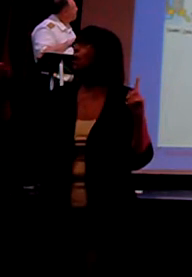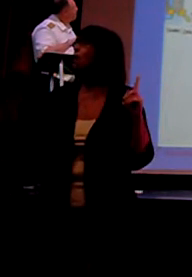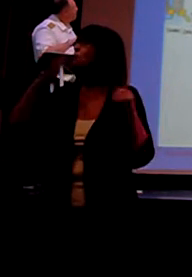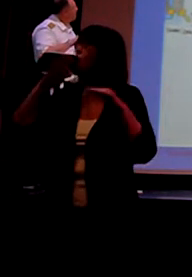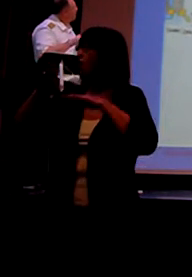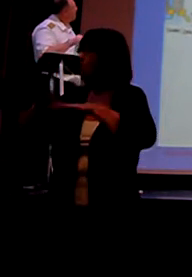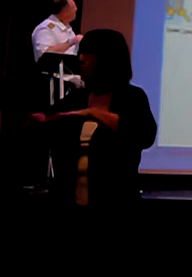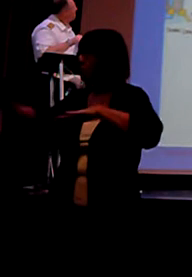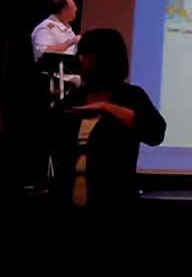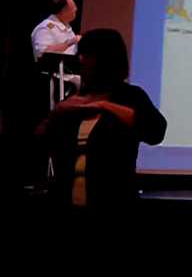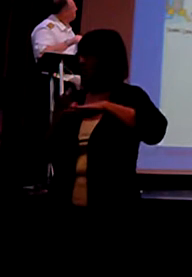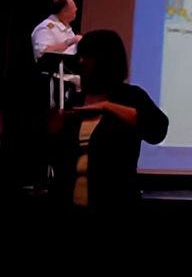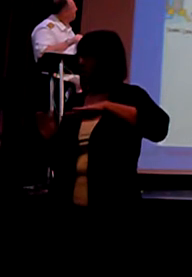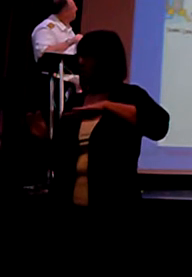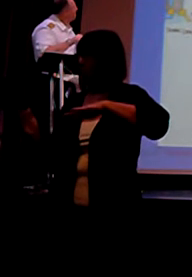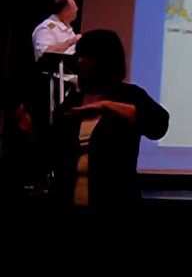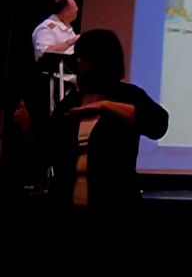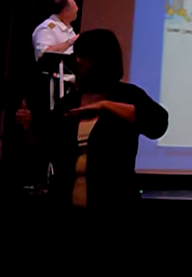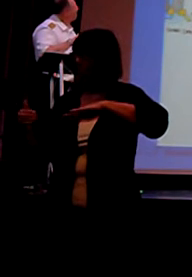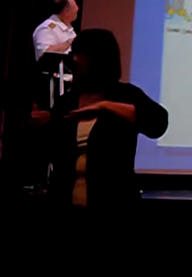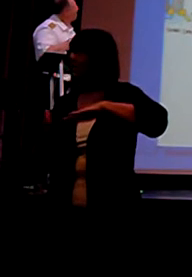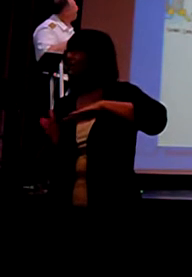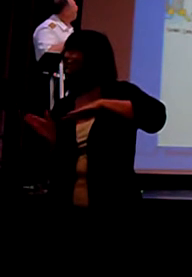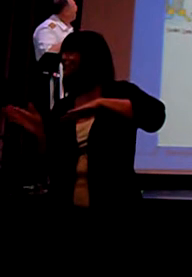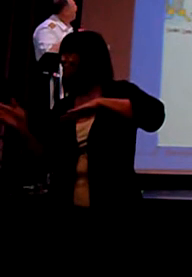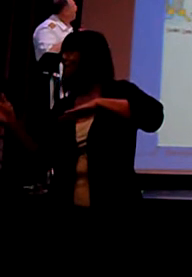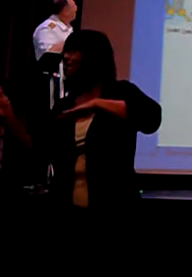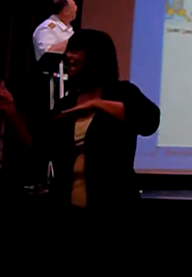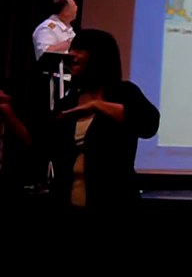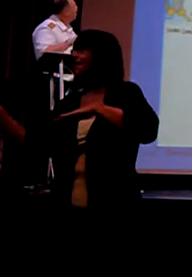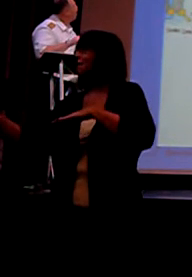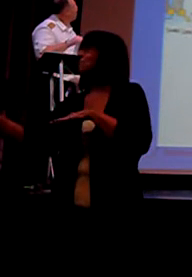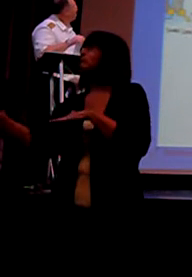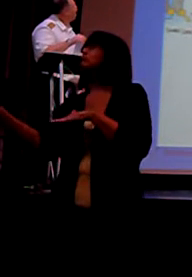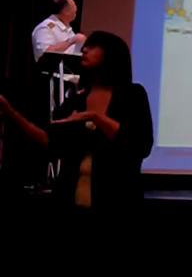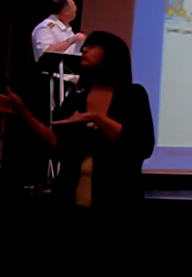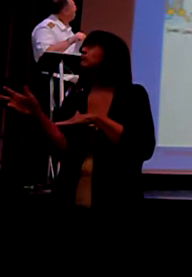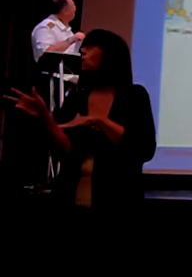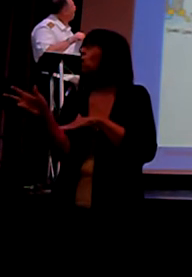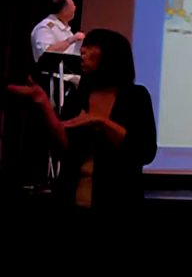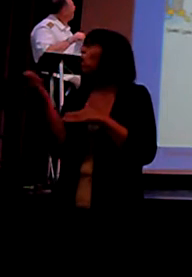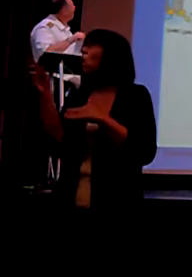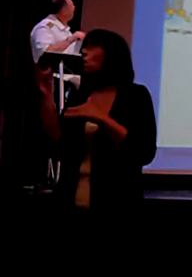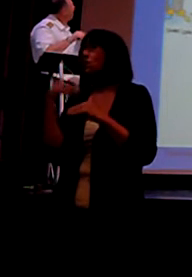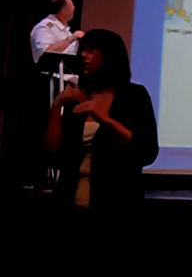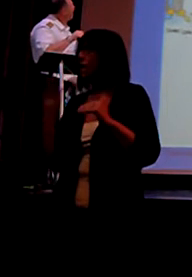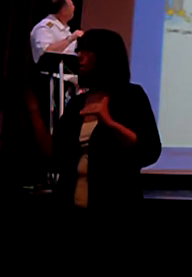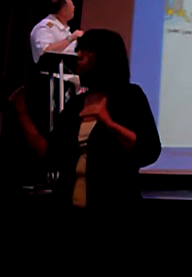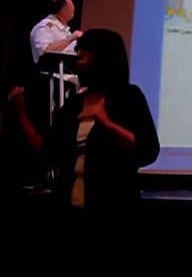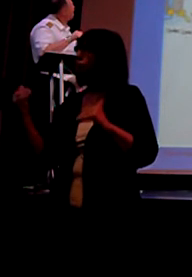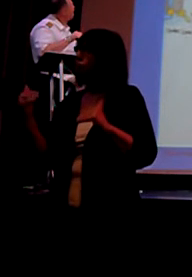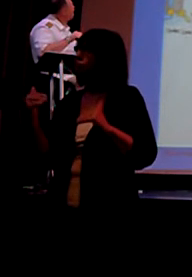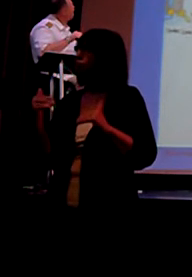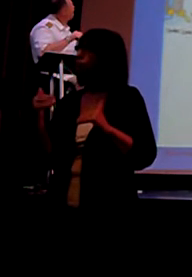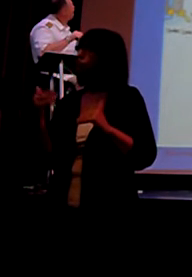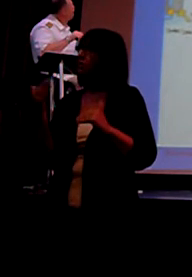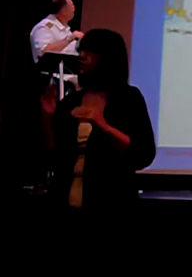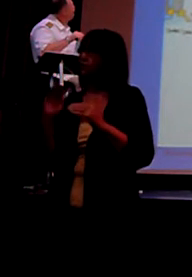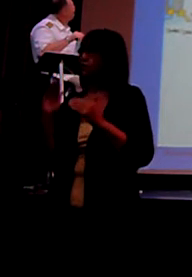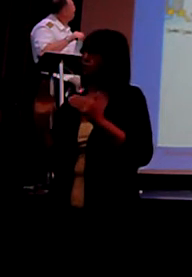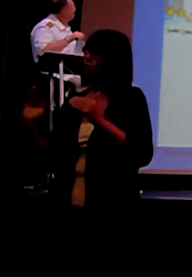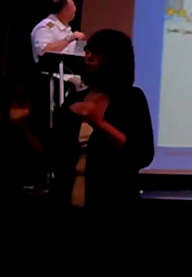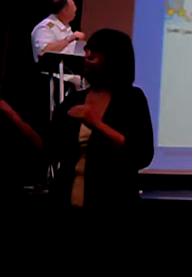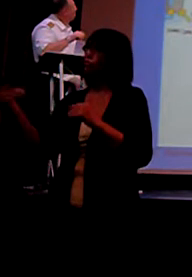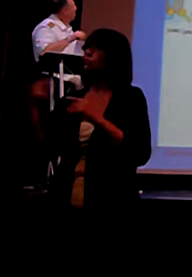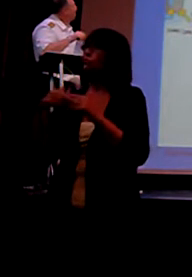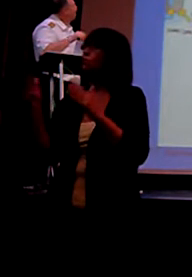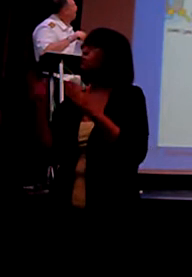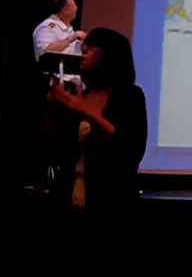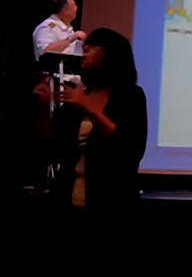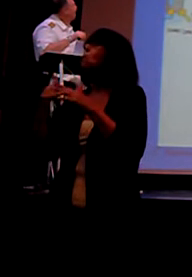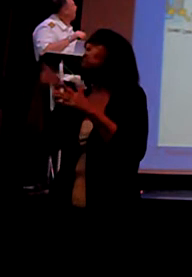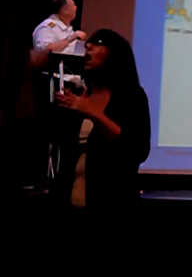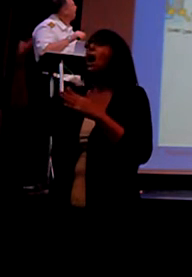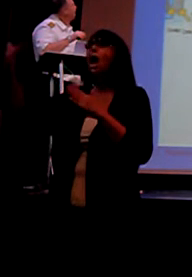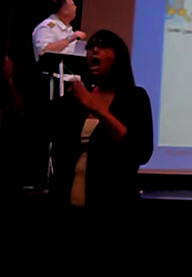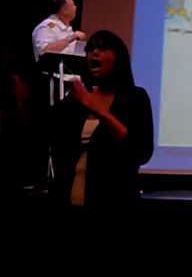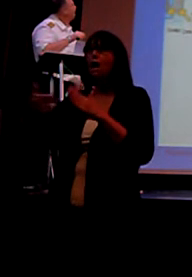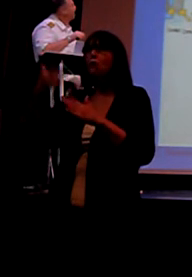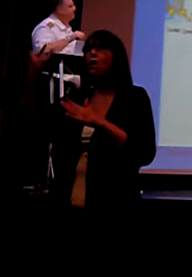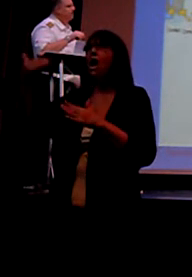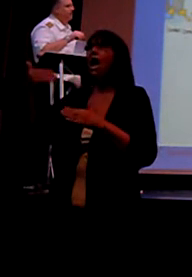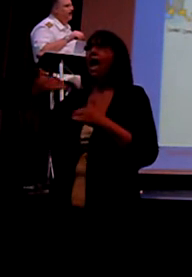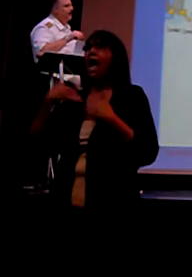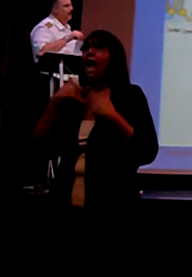soon as we come in, we can turn here and back in. Or we can come in here and turn to the port. But every now and then, they have